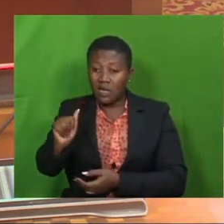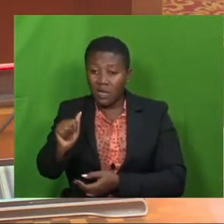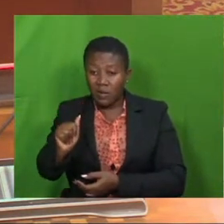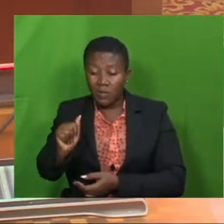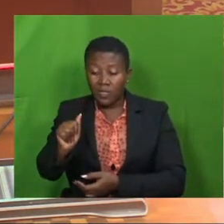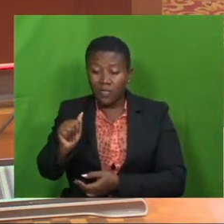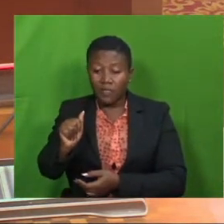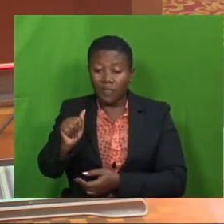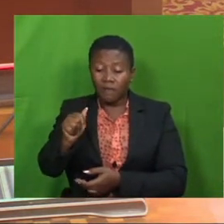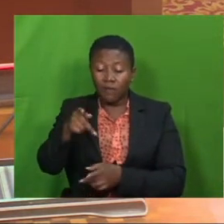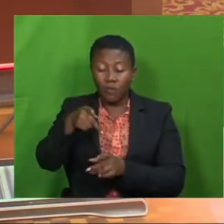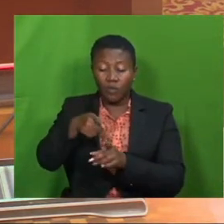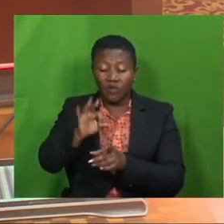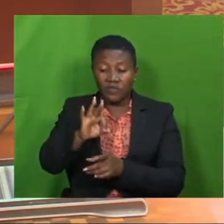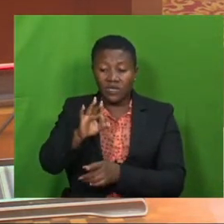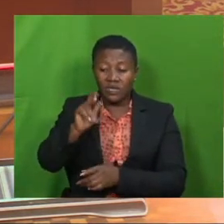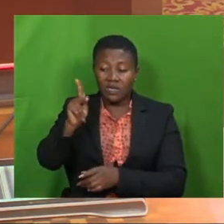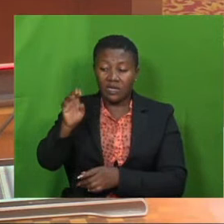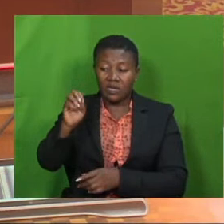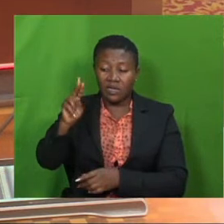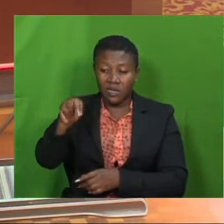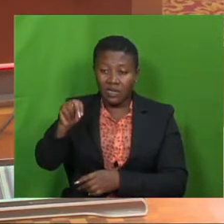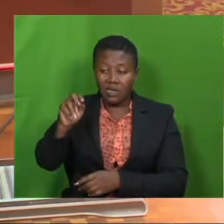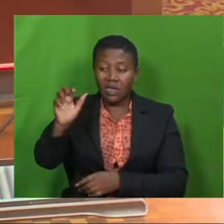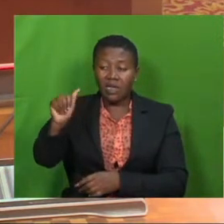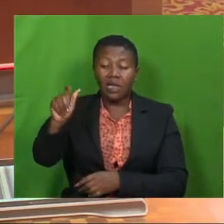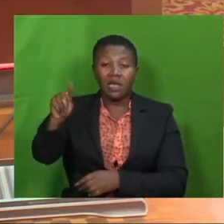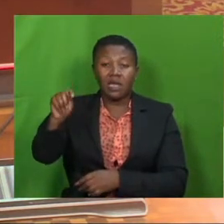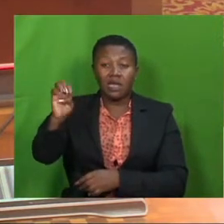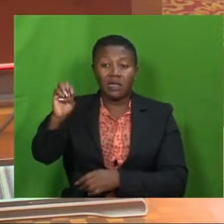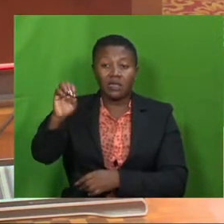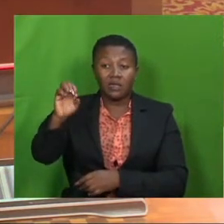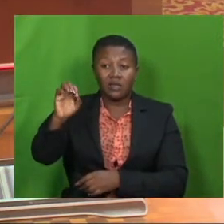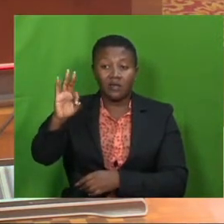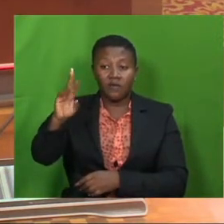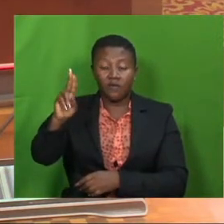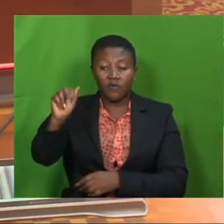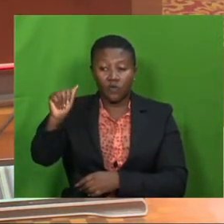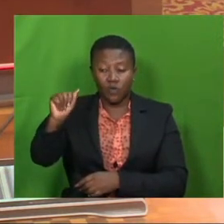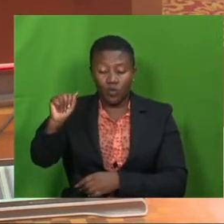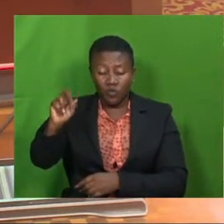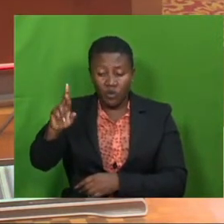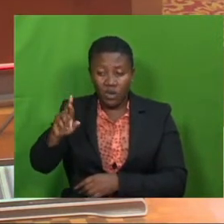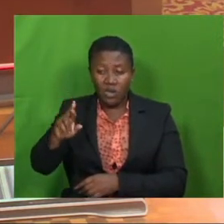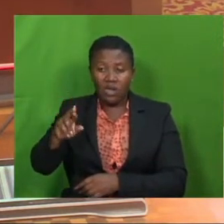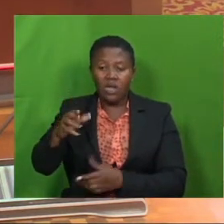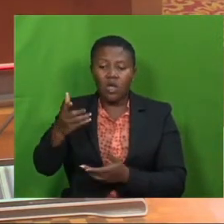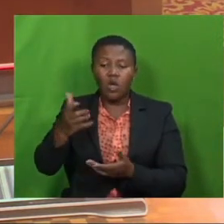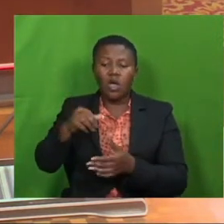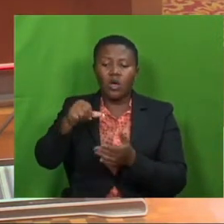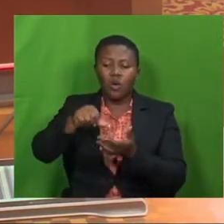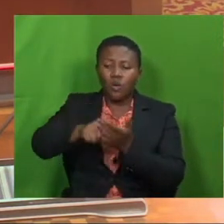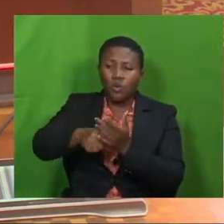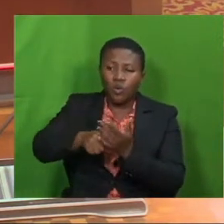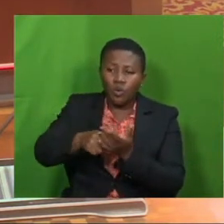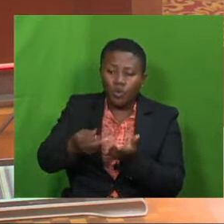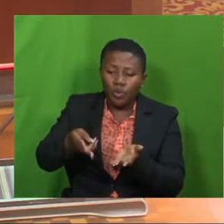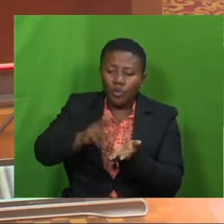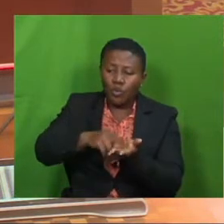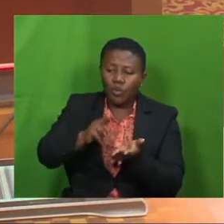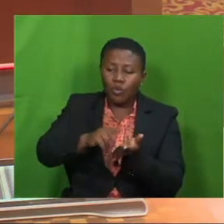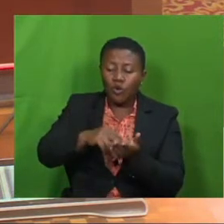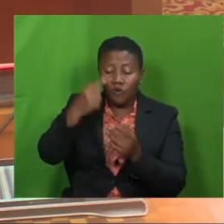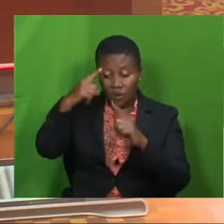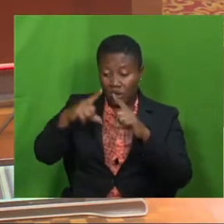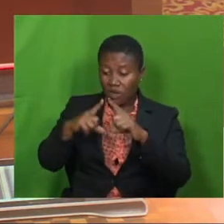Prof. Ken Atifwa, on the registration of the citizenry towards acquisition of the ECOWAS identity